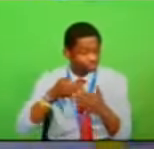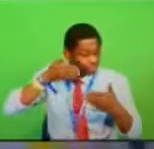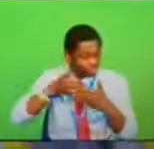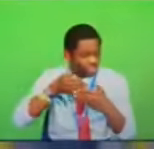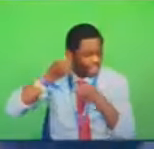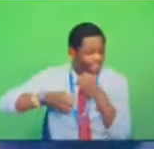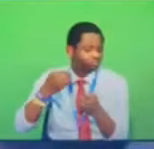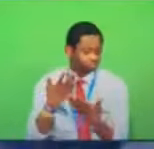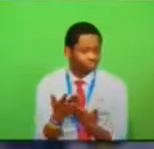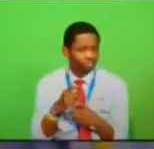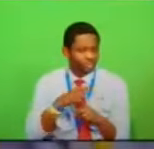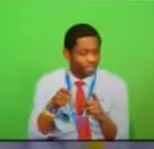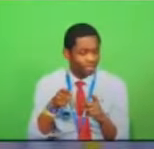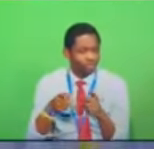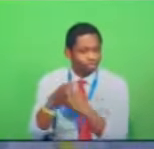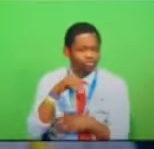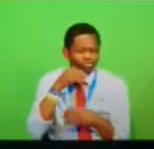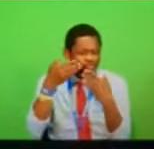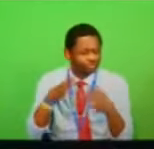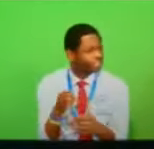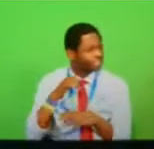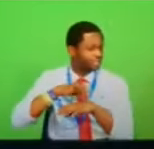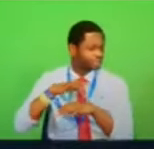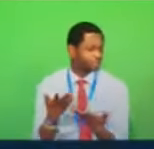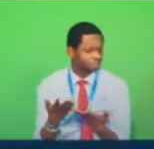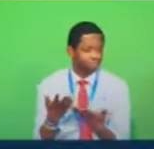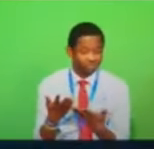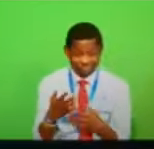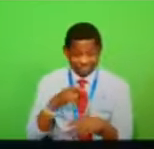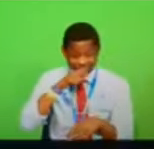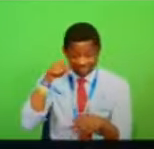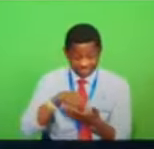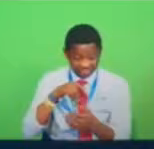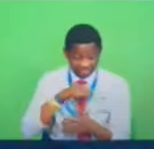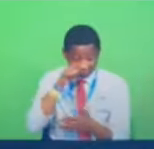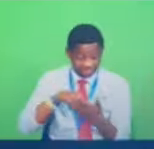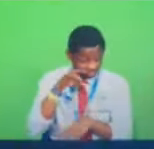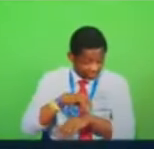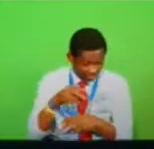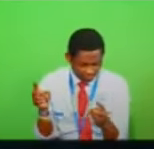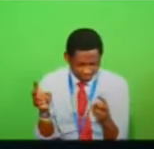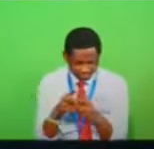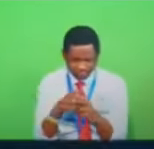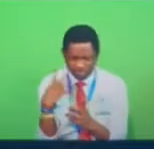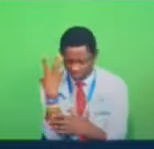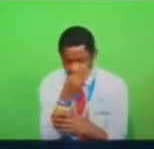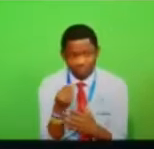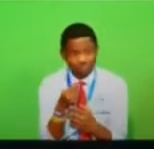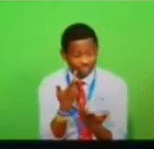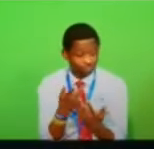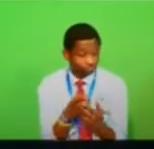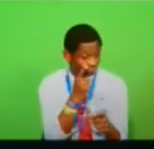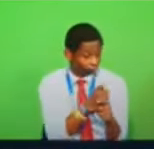end. Meanwhile, God is not through with this earth yet. You see, this earth is a very beautiful planet. If you are someone who